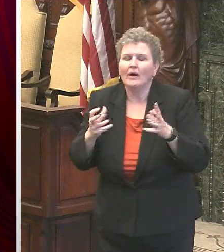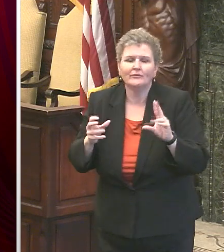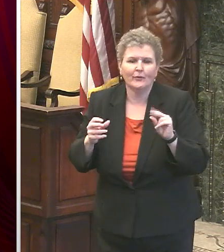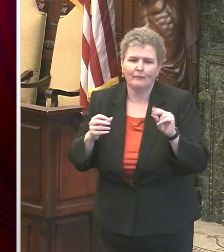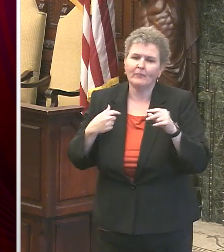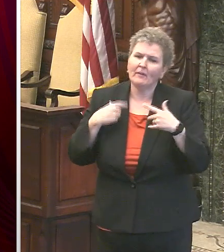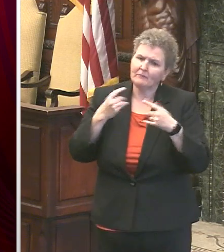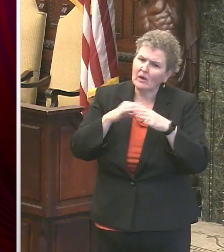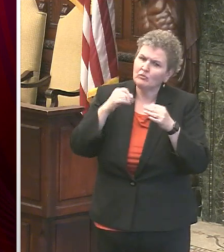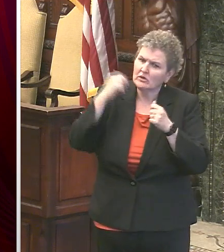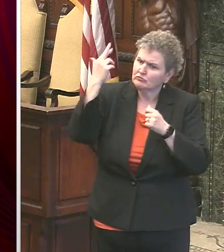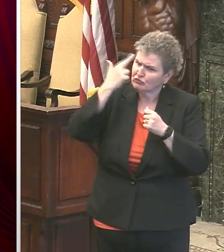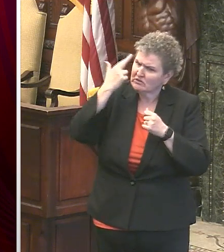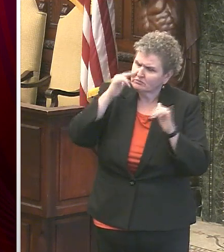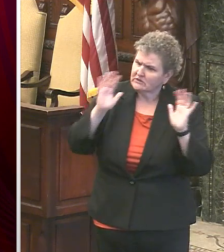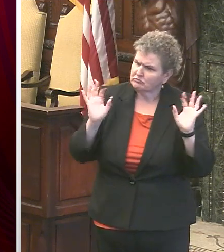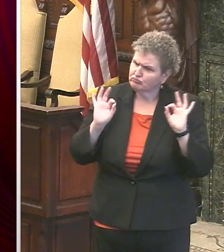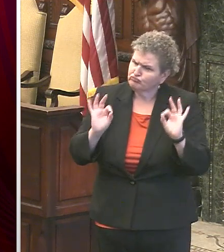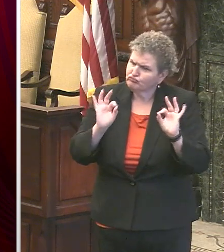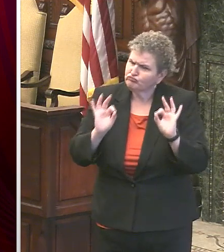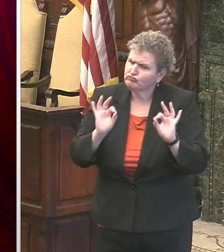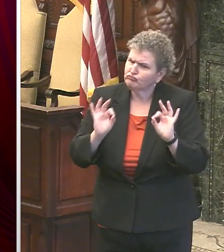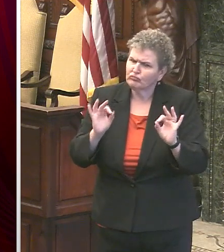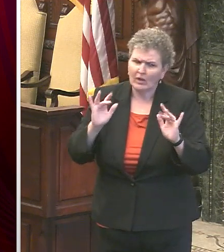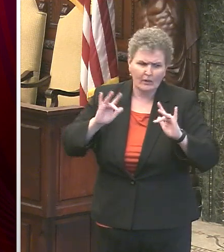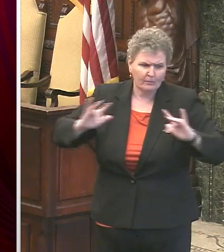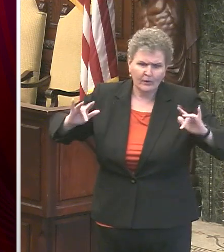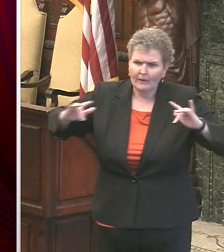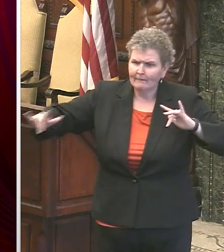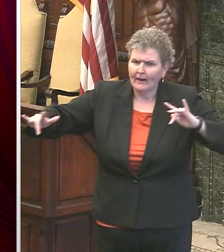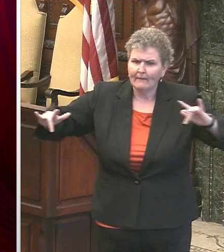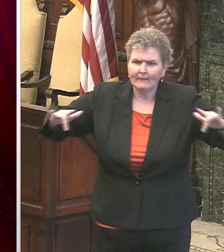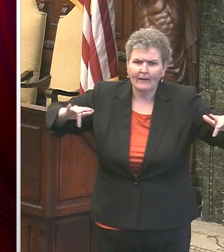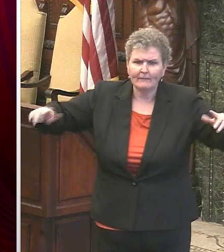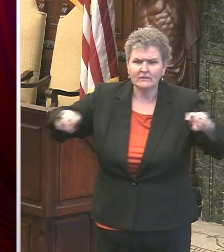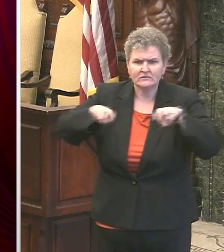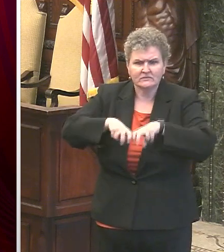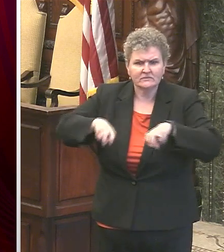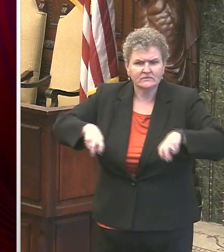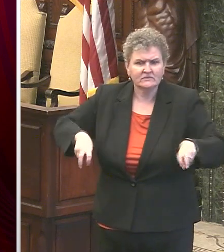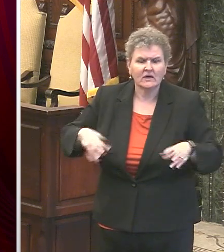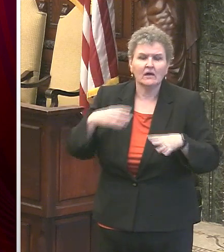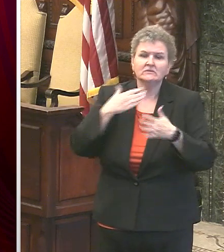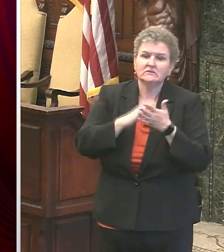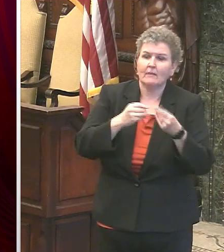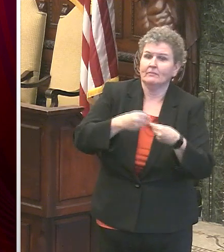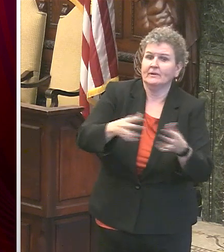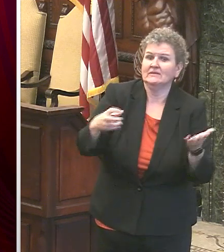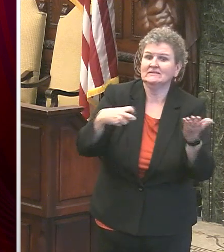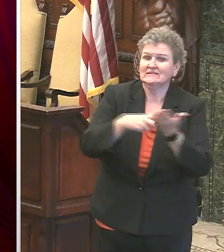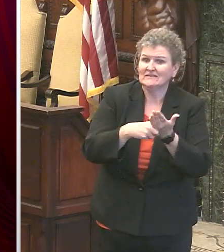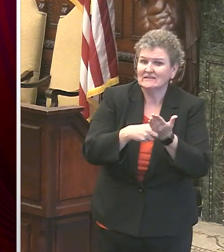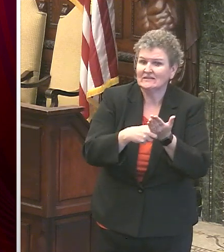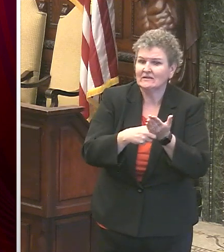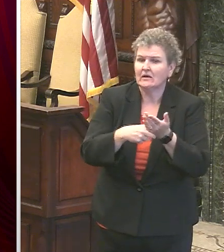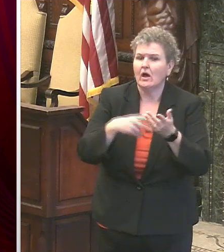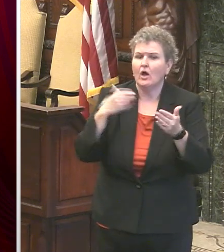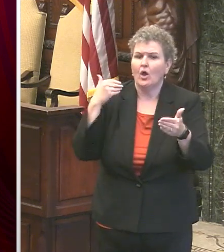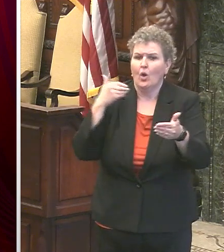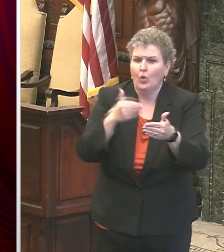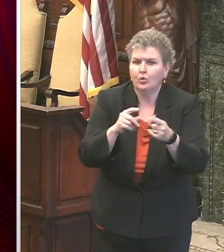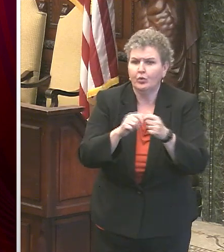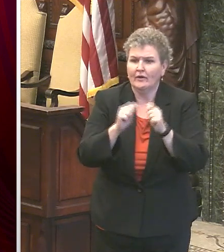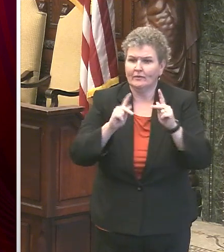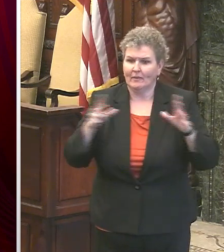That there's a number of empty seats there, but still 7,500 people provides some opportunities for people to get close together when